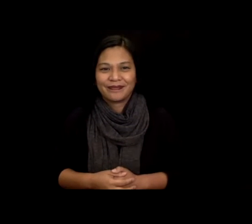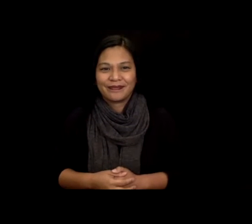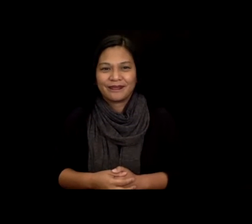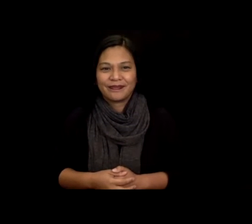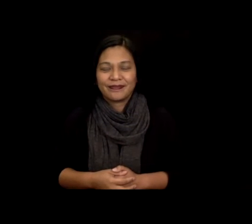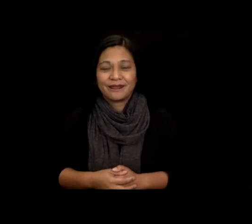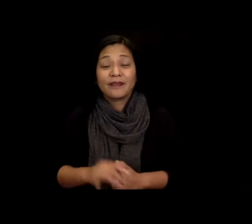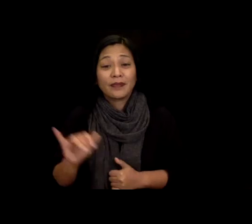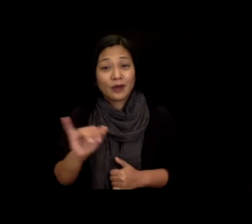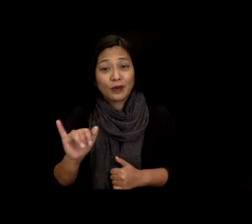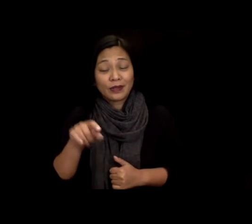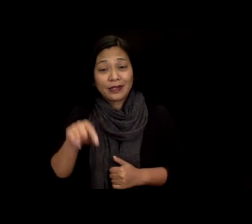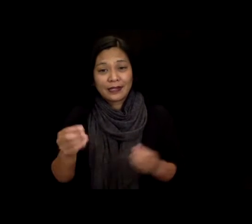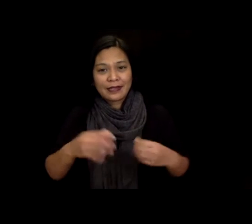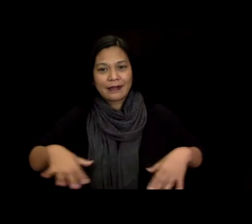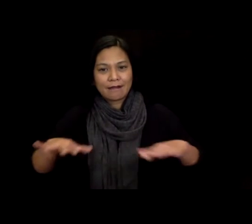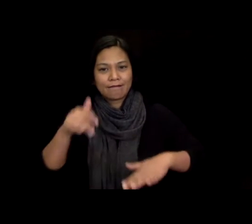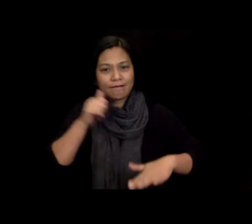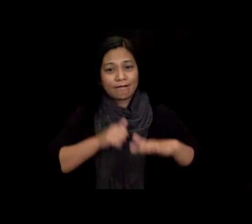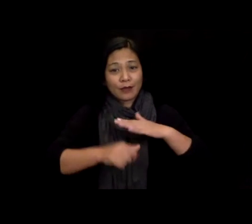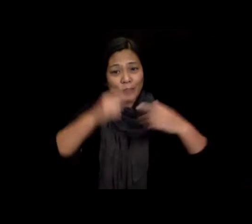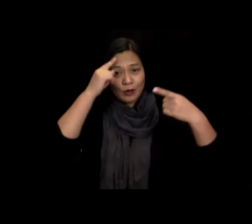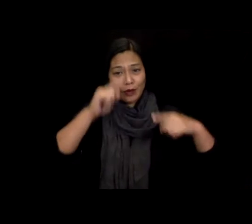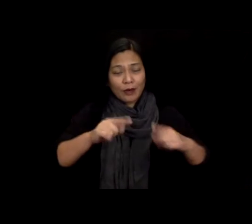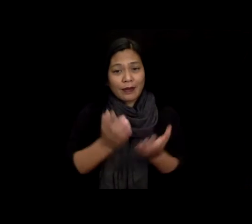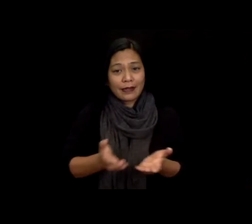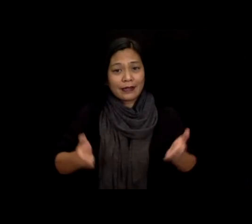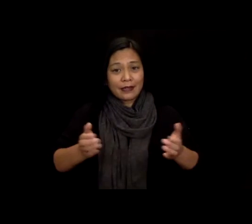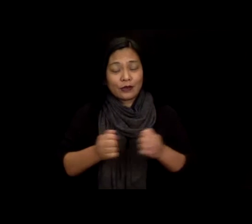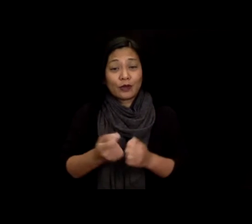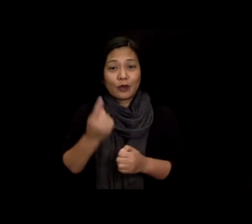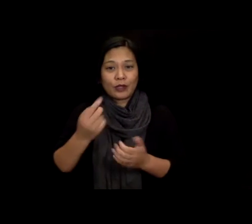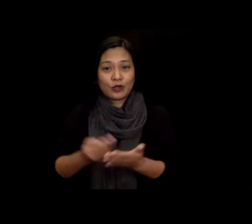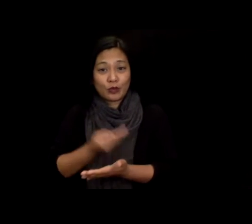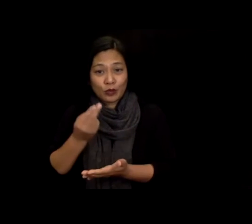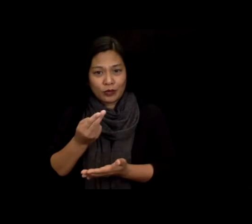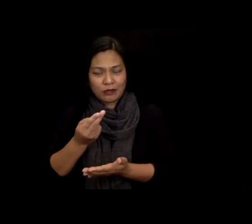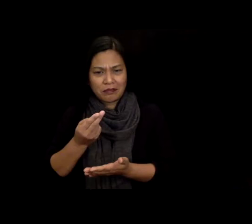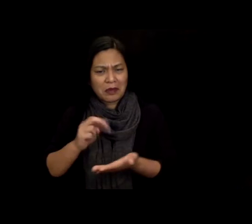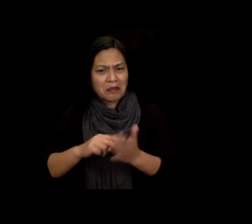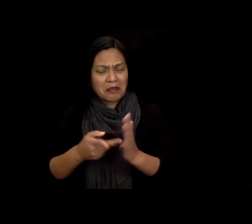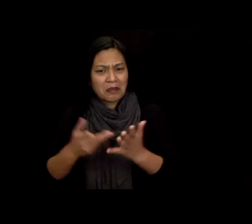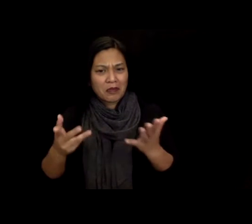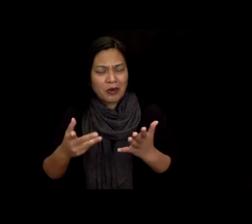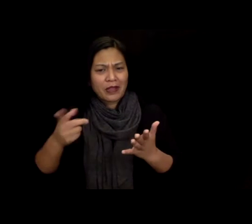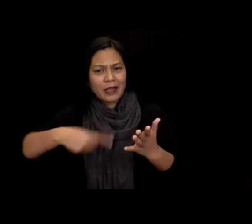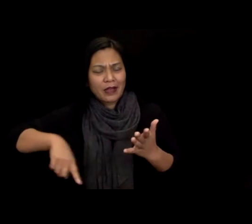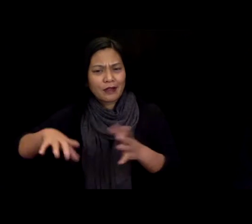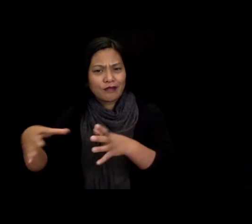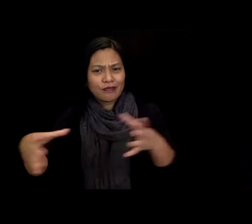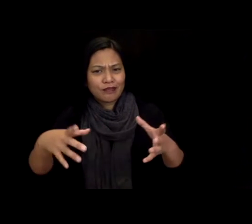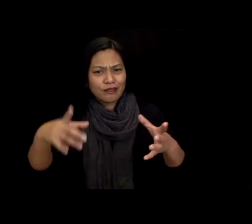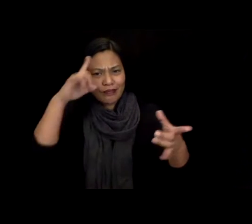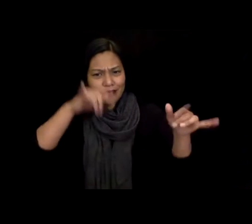This territory is covered by the Dish with One Spoon Covenant, a treaty of collective responsibility for the protection and